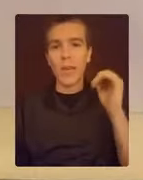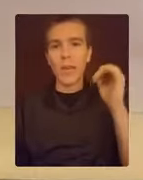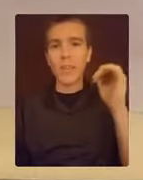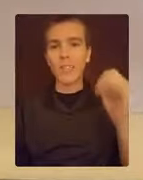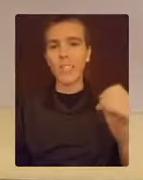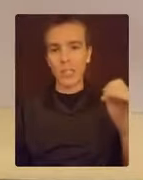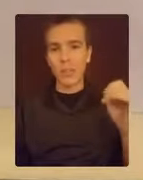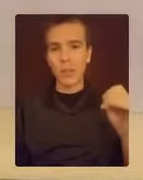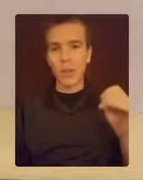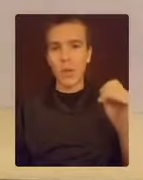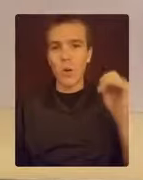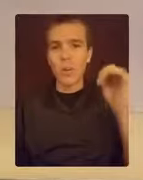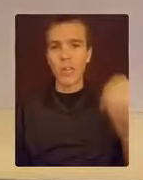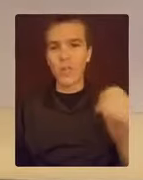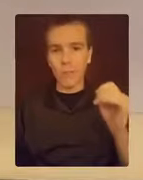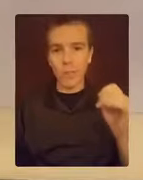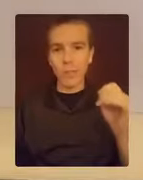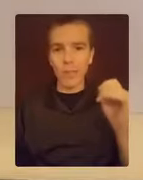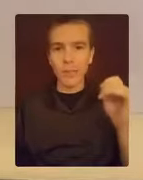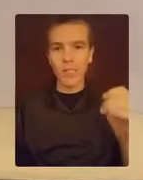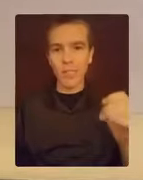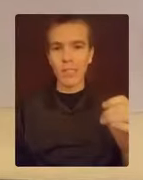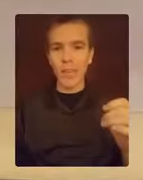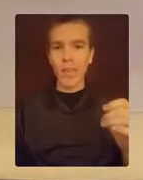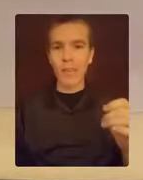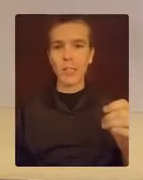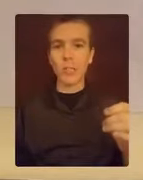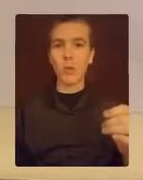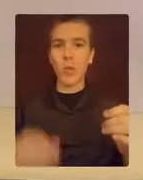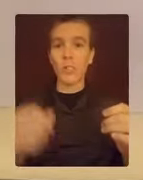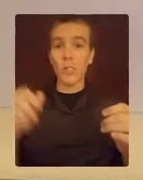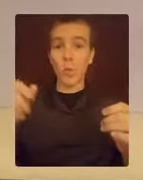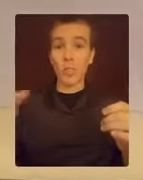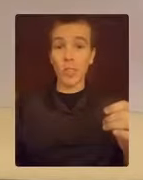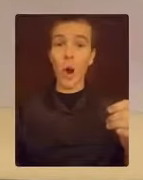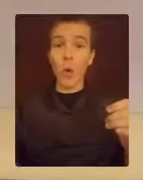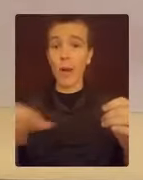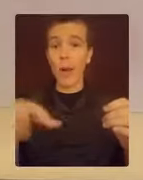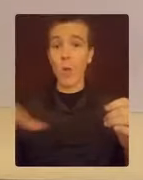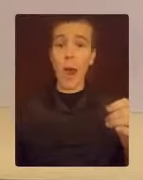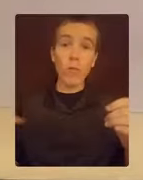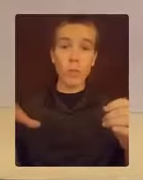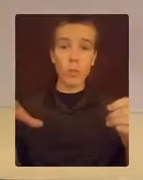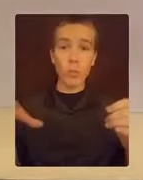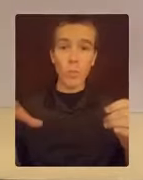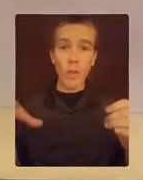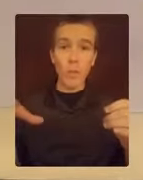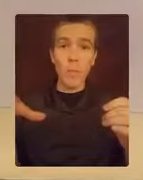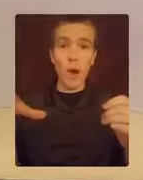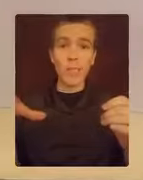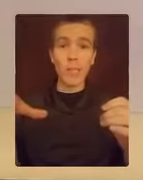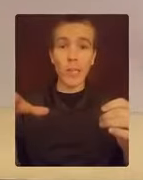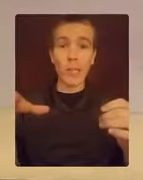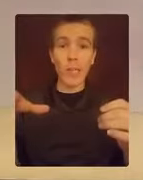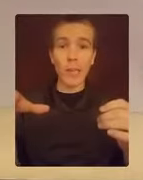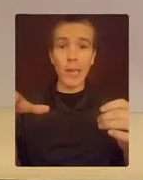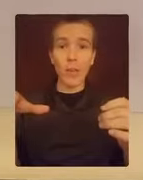be glitches or glimpses into what's already around you,